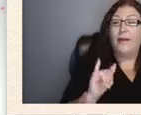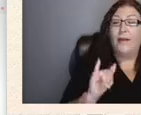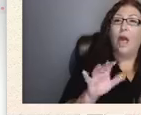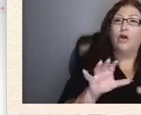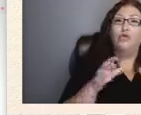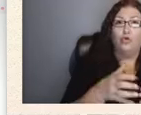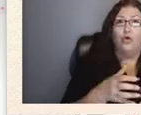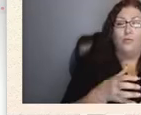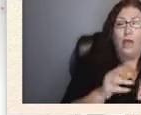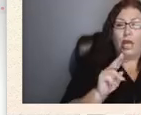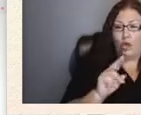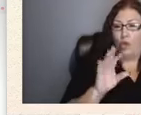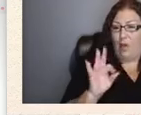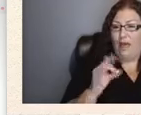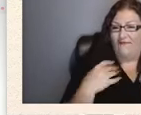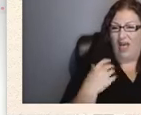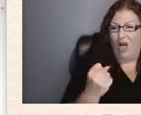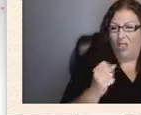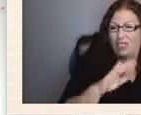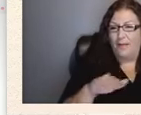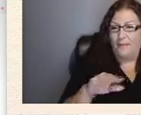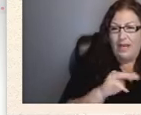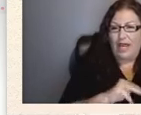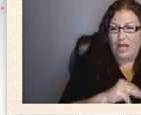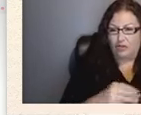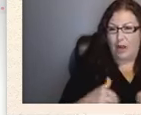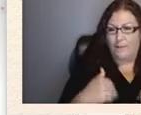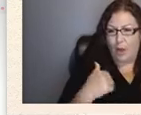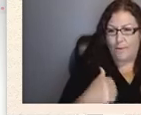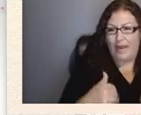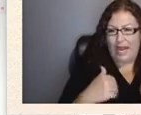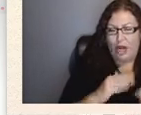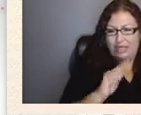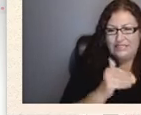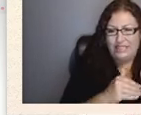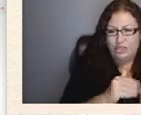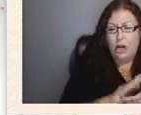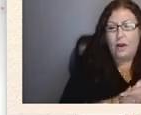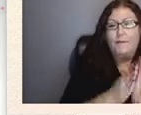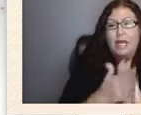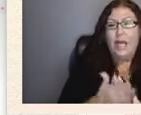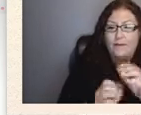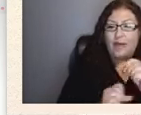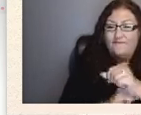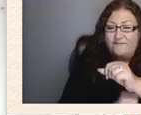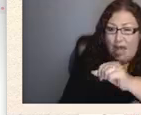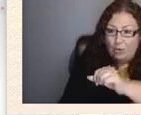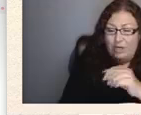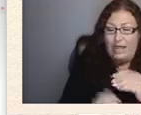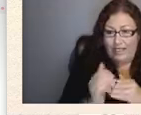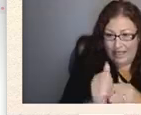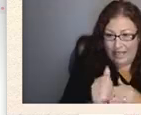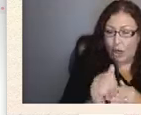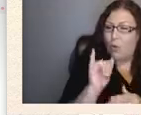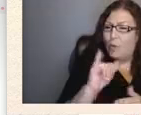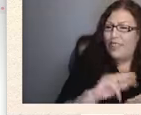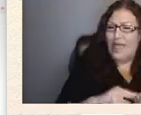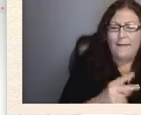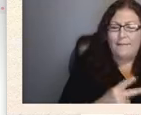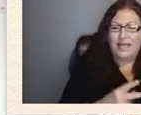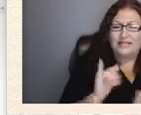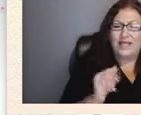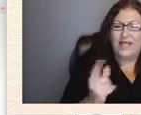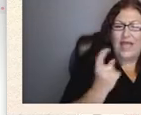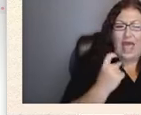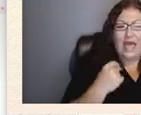UF Health, the Pediatric Pulmonary Center, to become a family leader. And what that meant was they asked me to